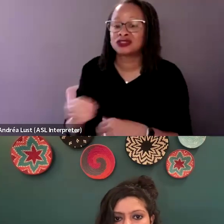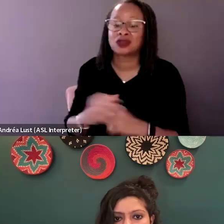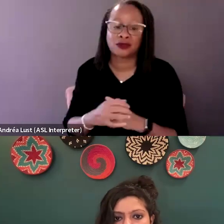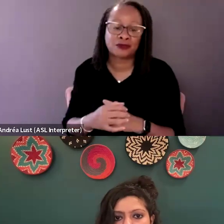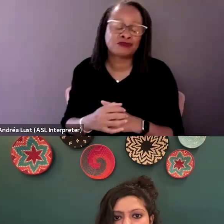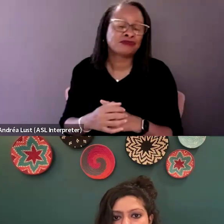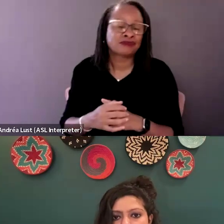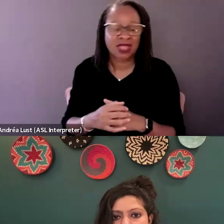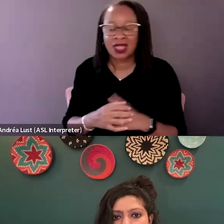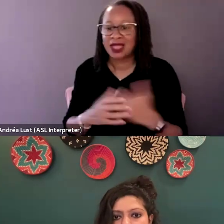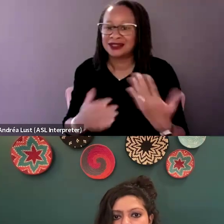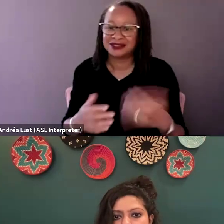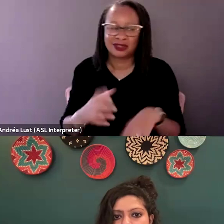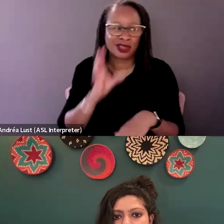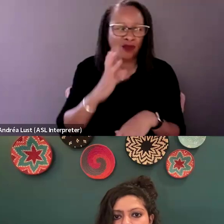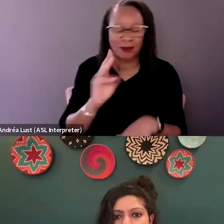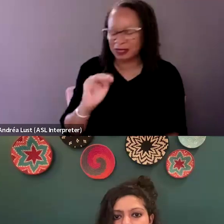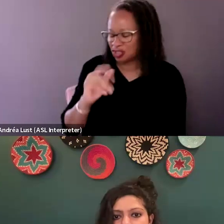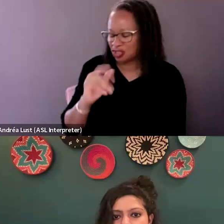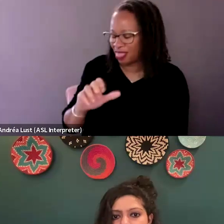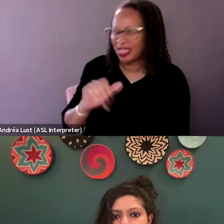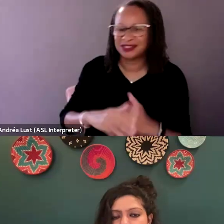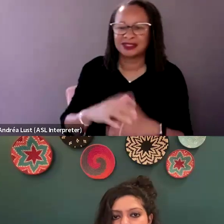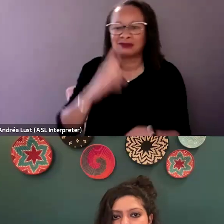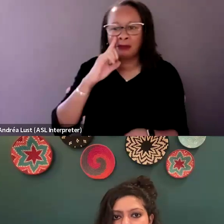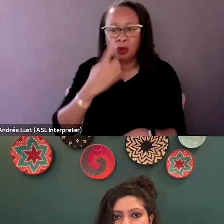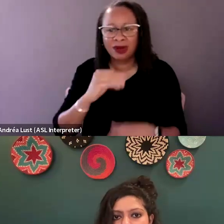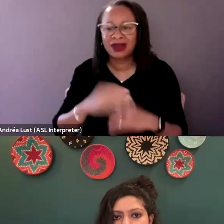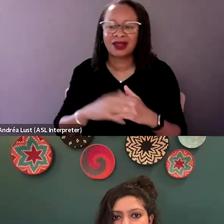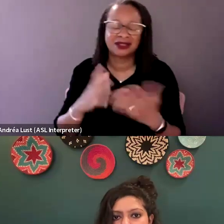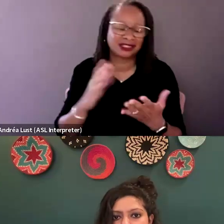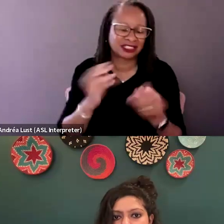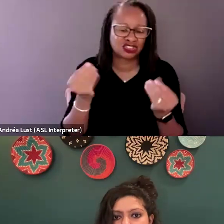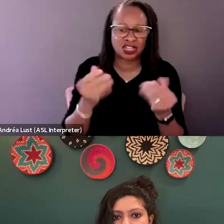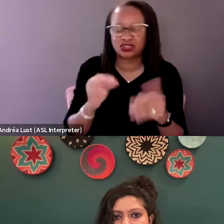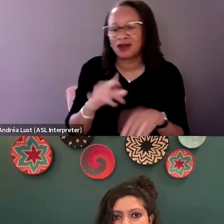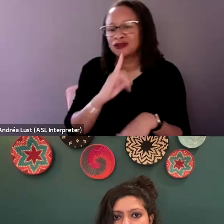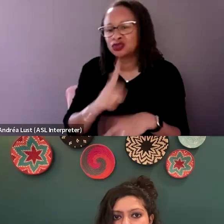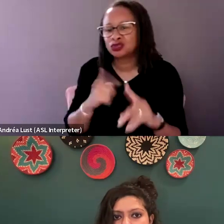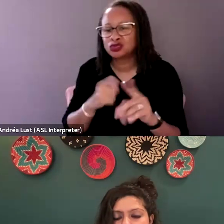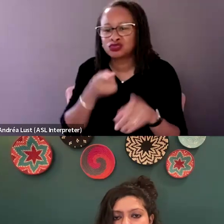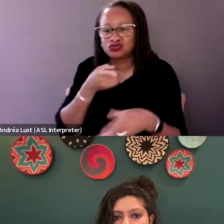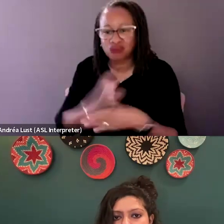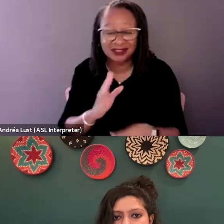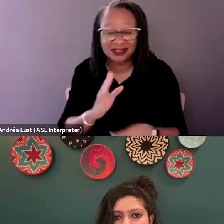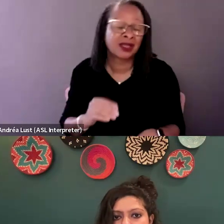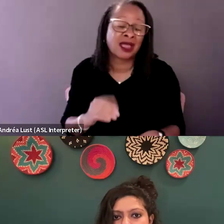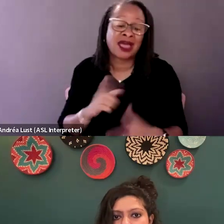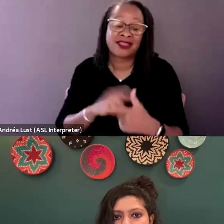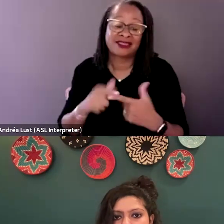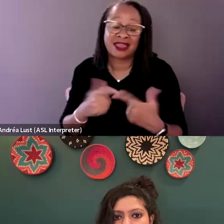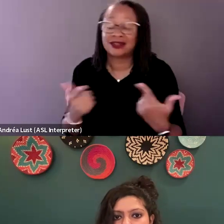legible or visible to a certain grid of intelligibility to which resources are connected. That is undeniable.